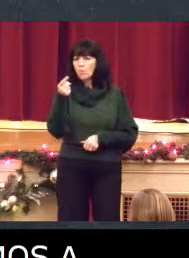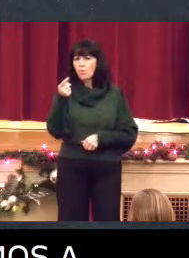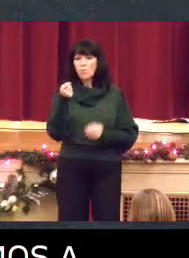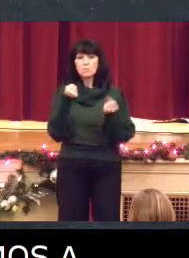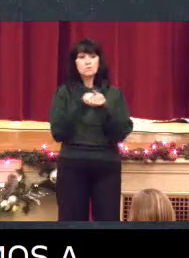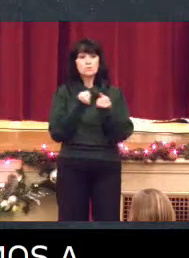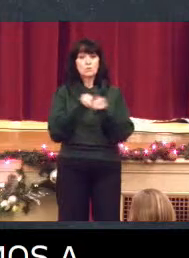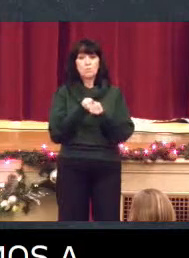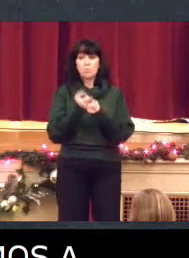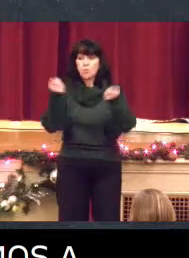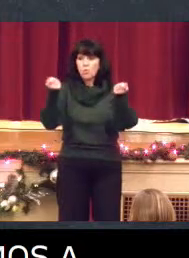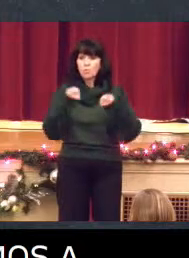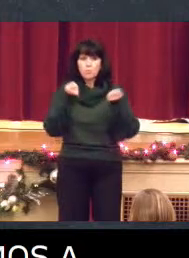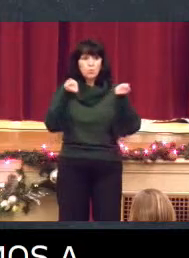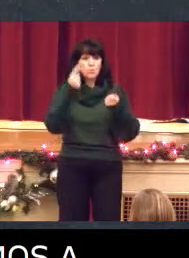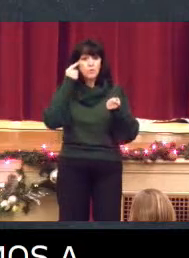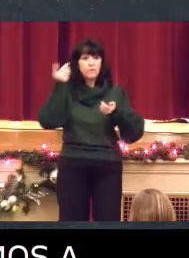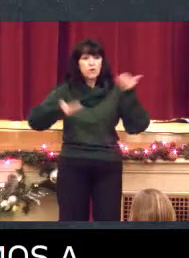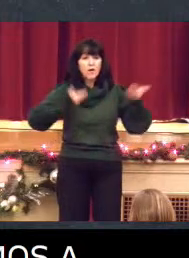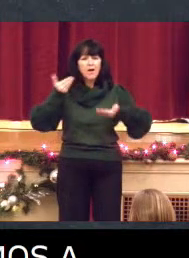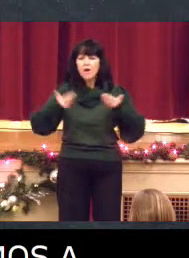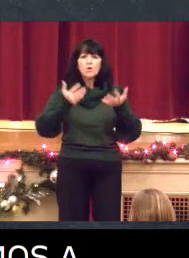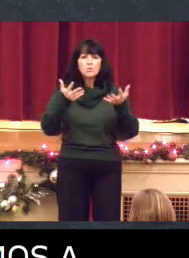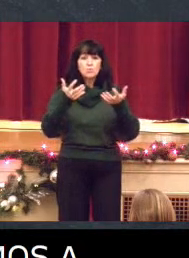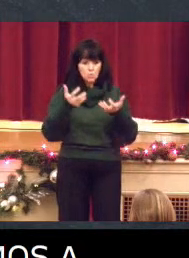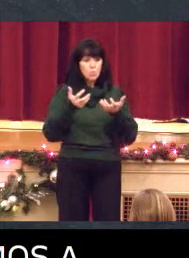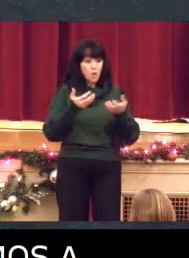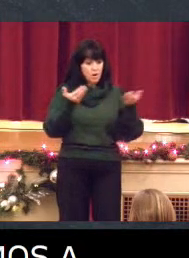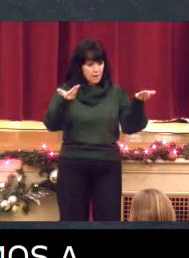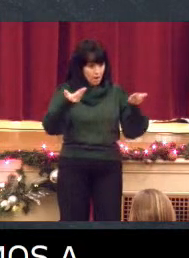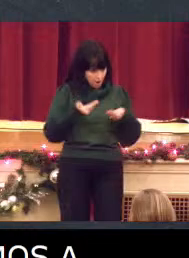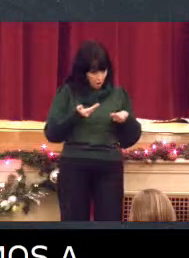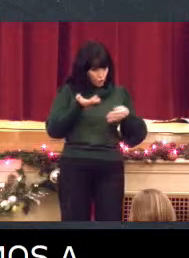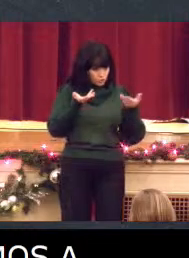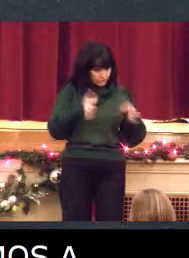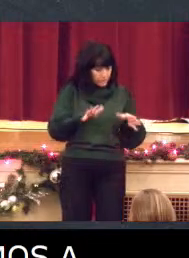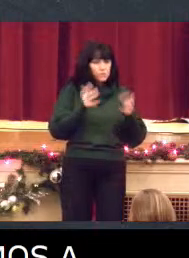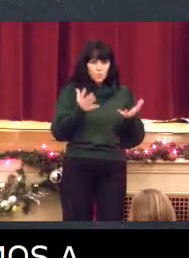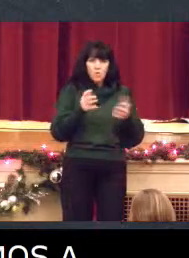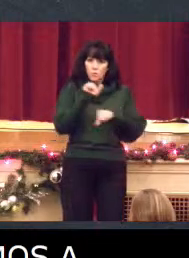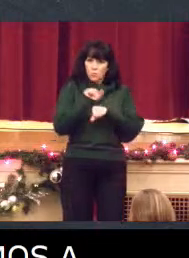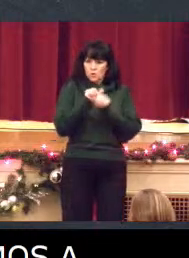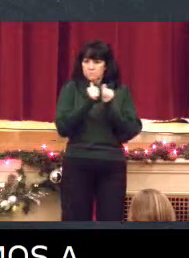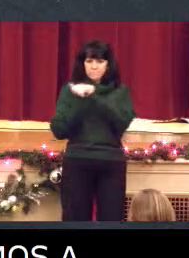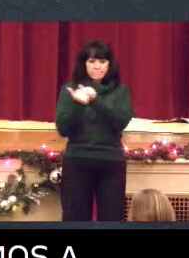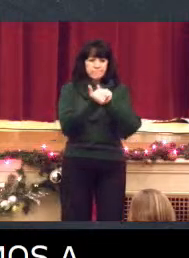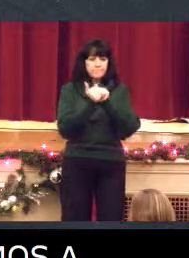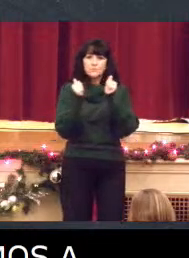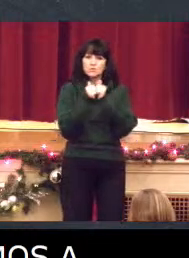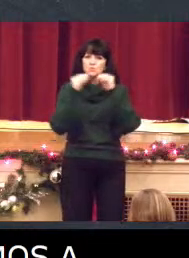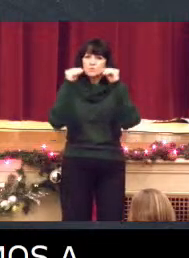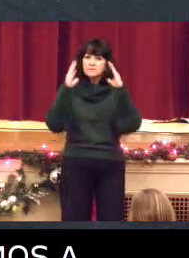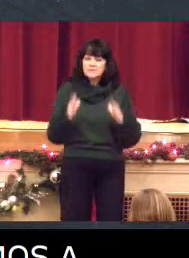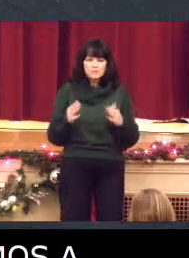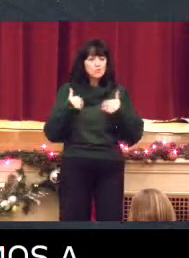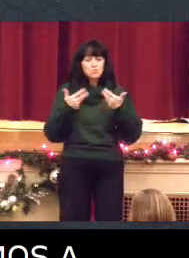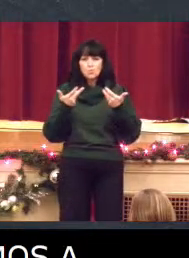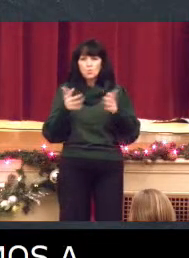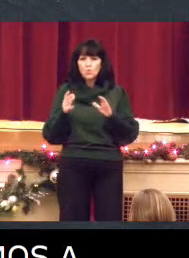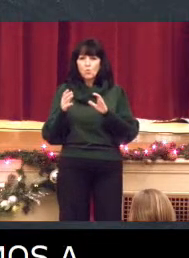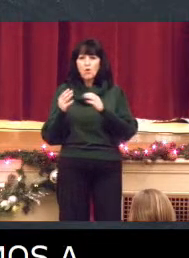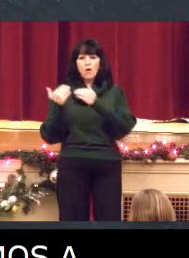teachers. We want to work together to figure out how to do that, and we want to do that and not put a burden back on those districts that decide to